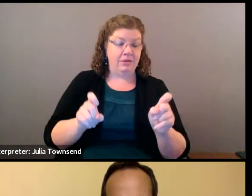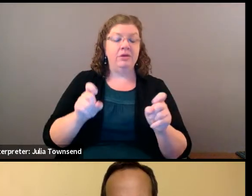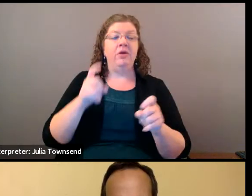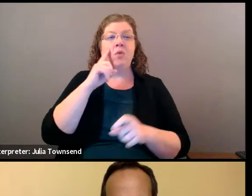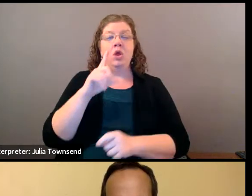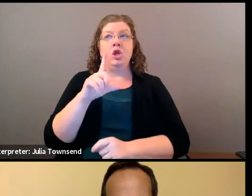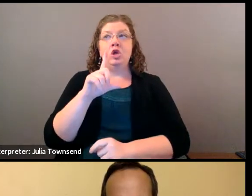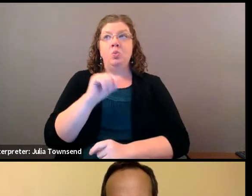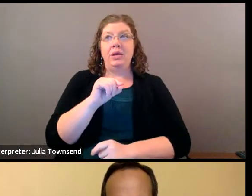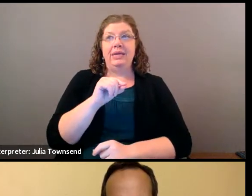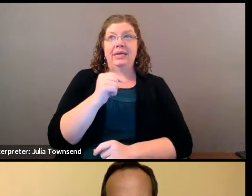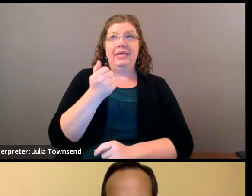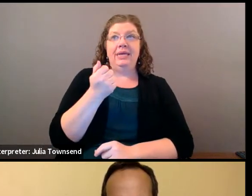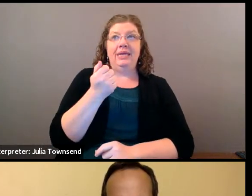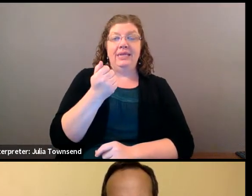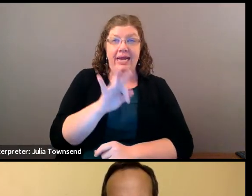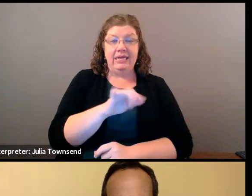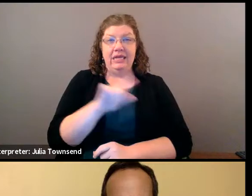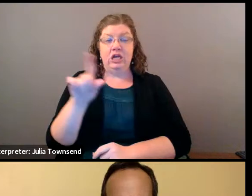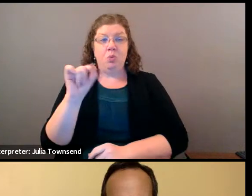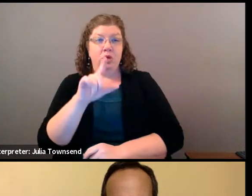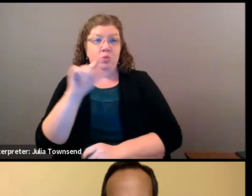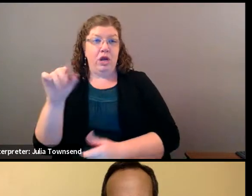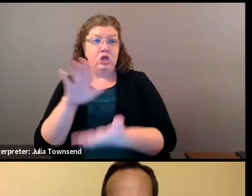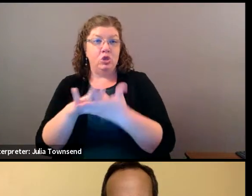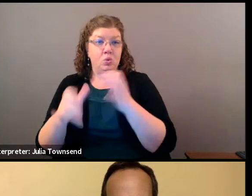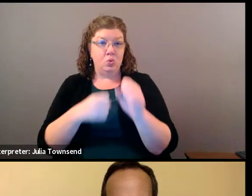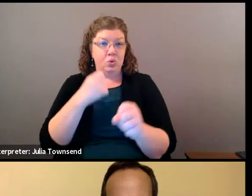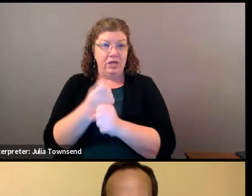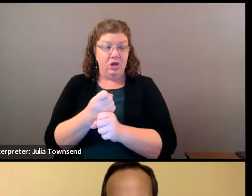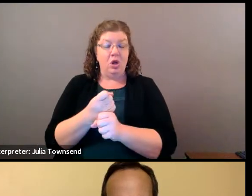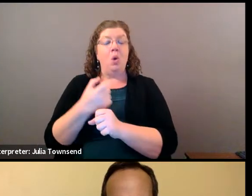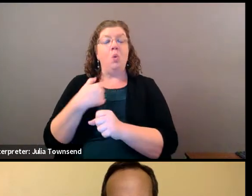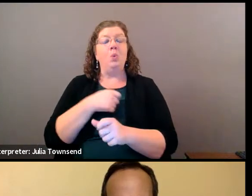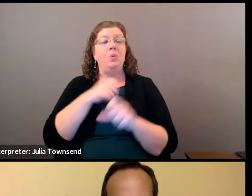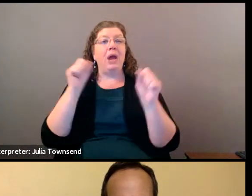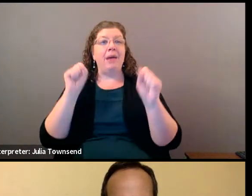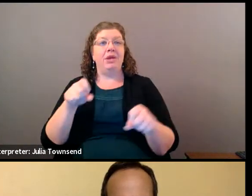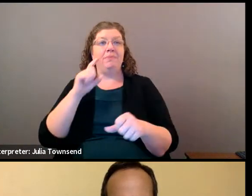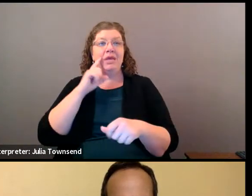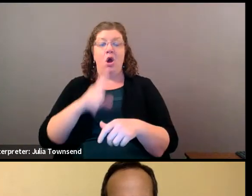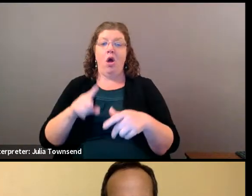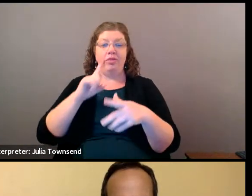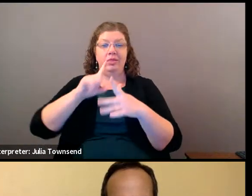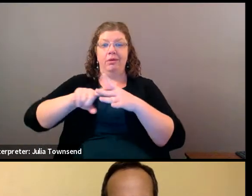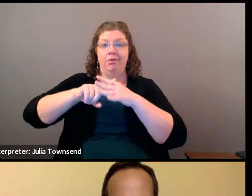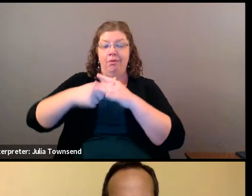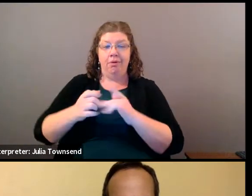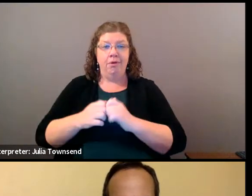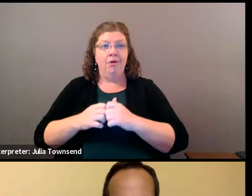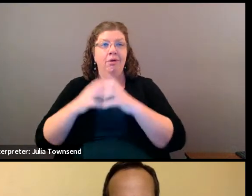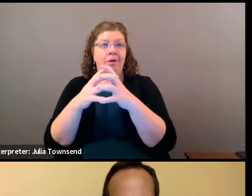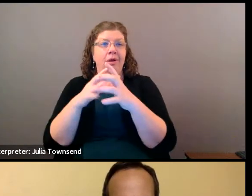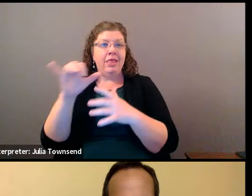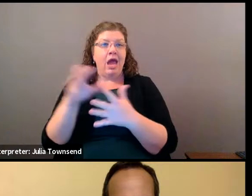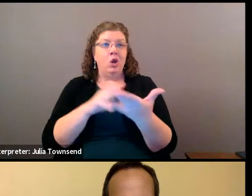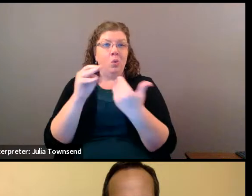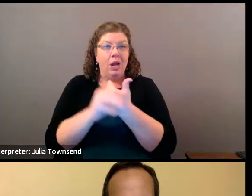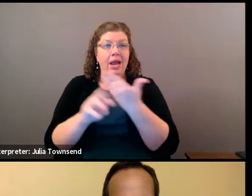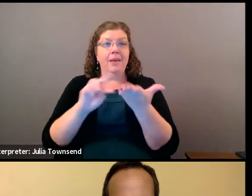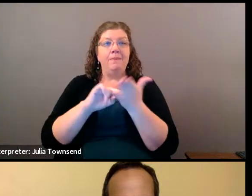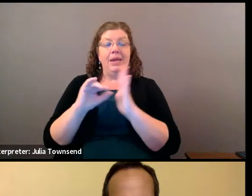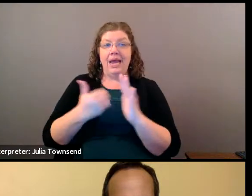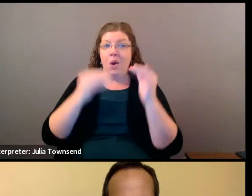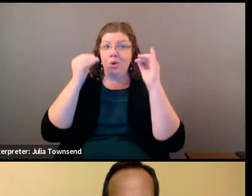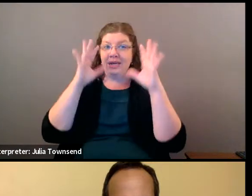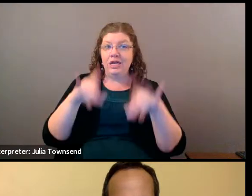year, and we were able to be on the ground floor of the design of the curriculum, meaning our teachers were able to give